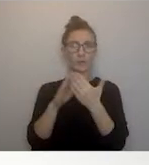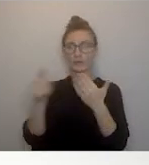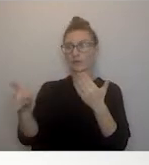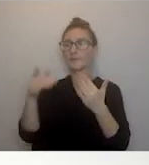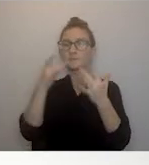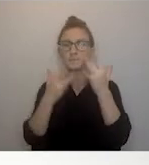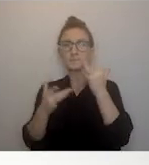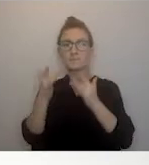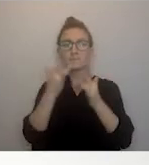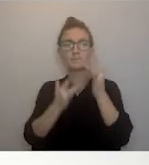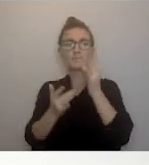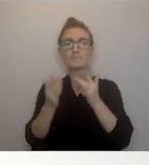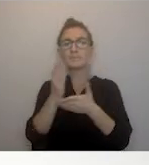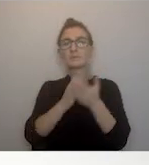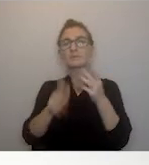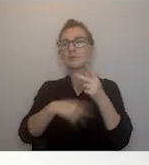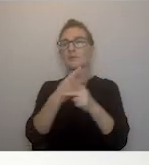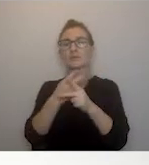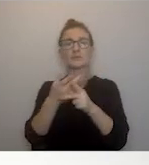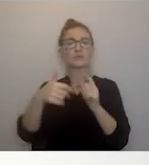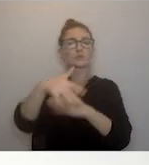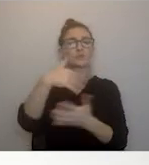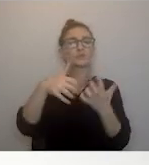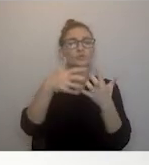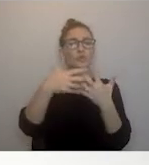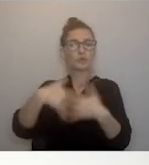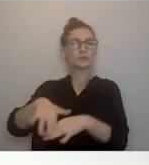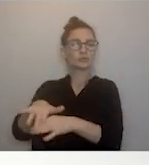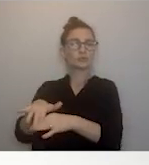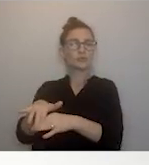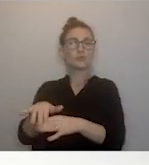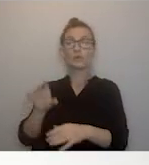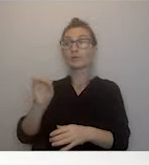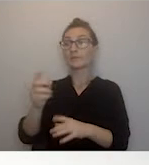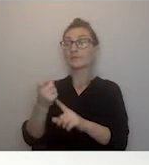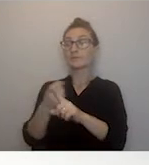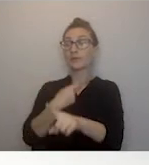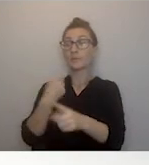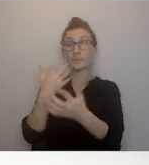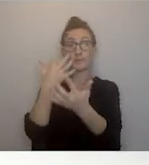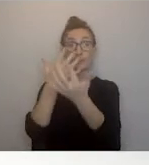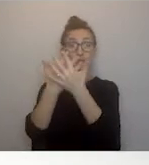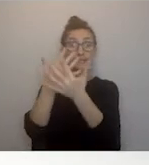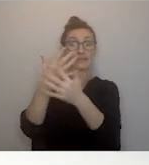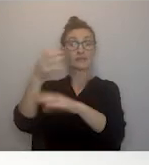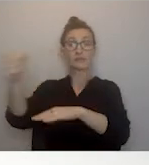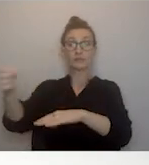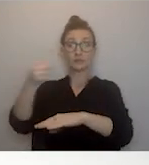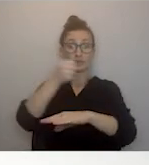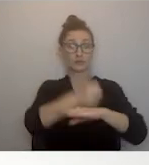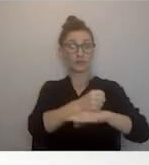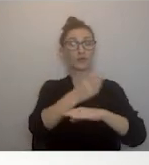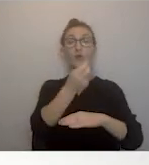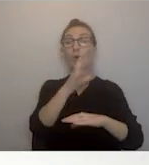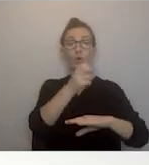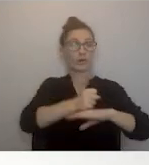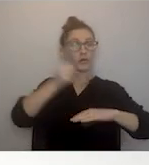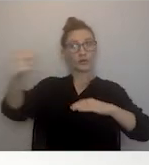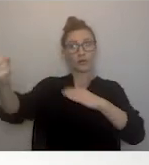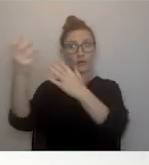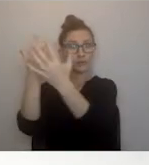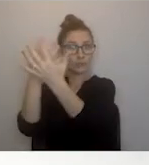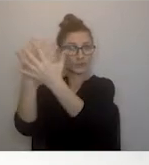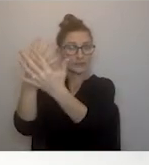our community that is lacking in some form of like social cohesion. So folks that are coming out of prison or maybe are in